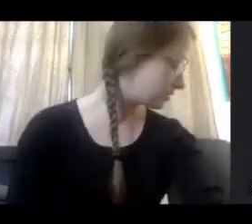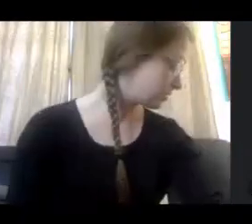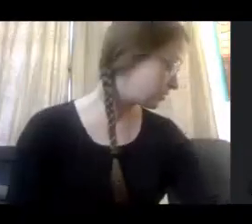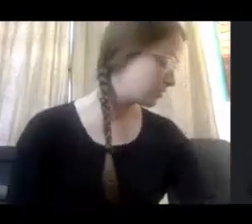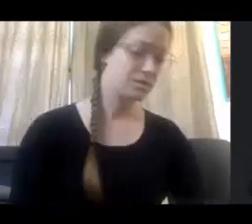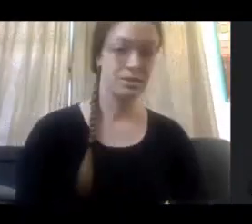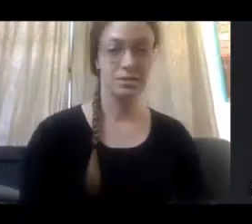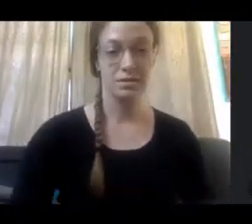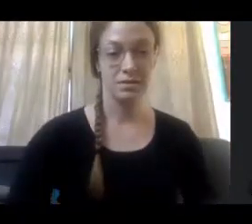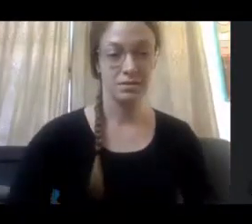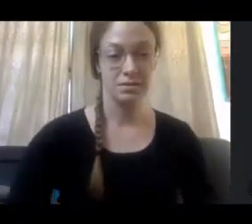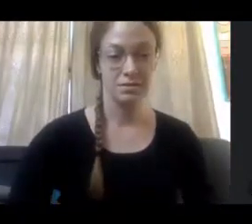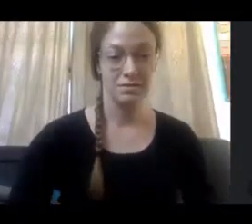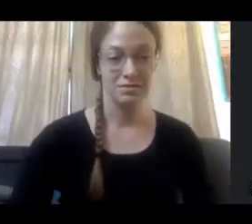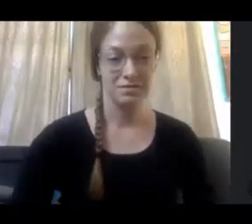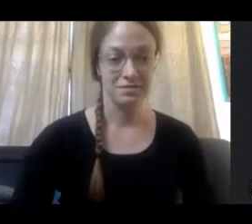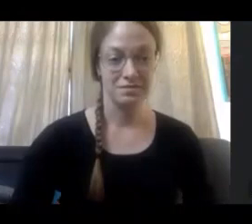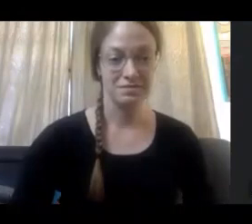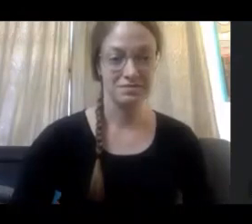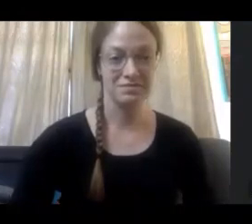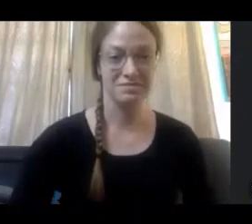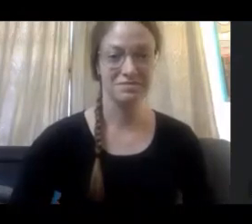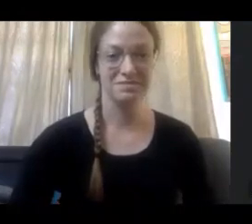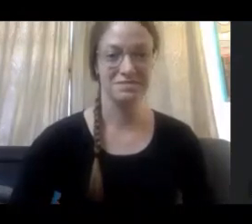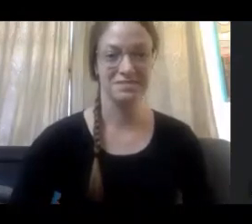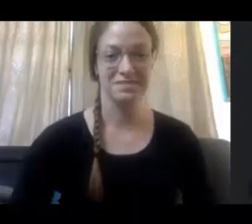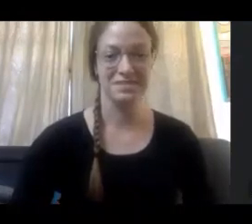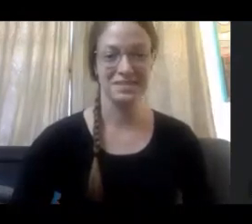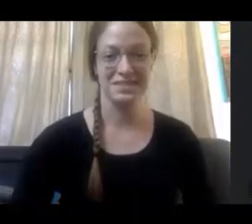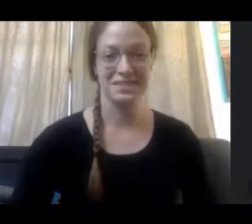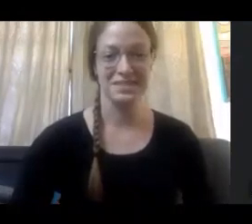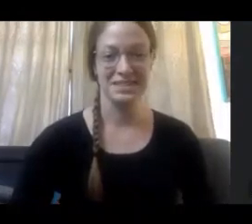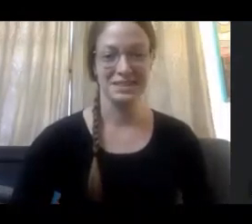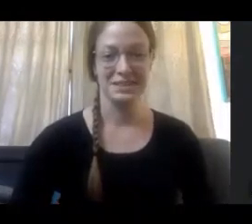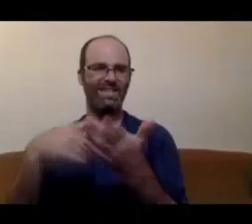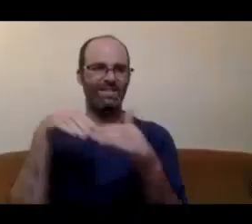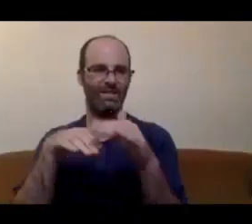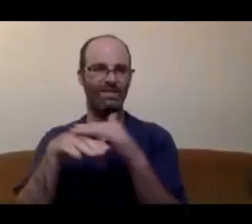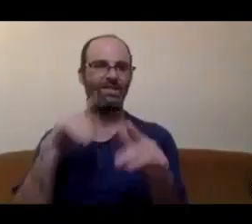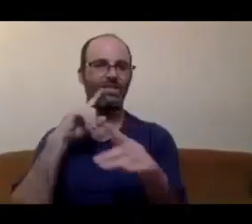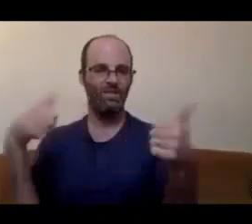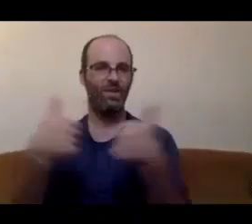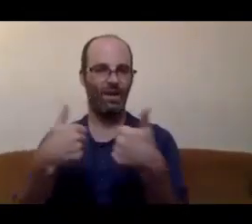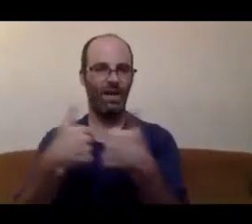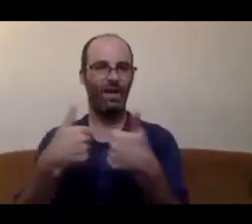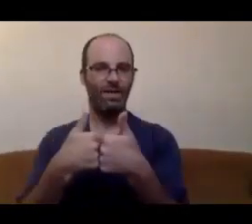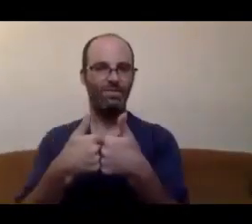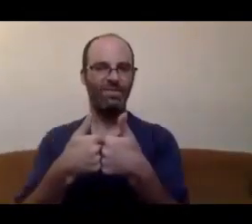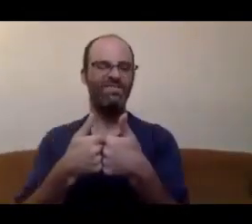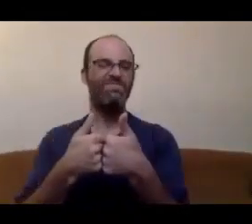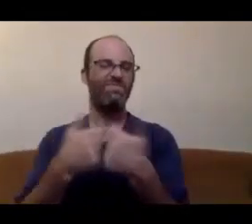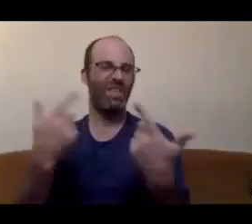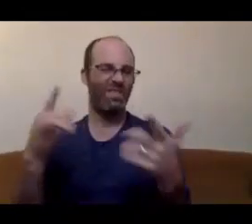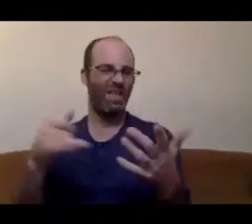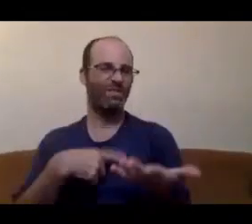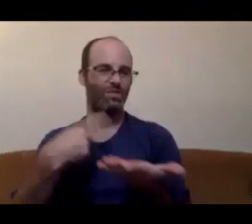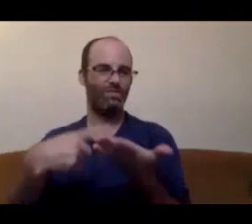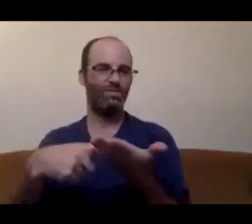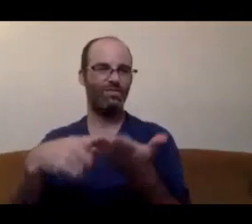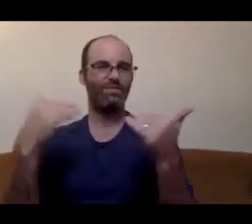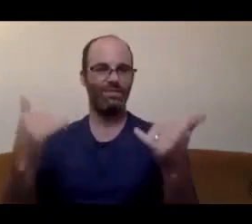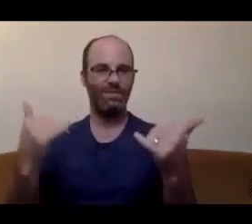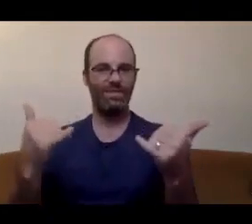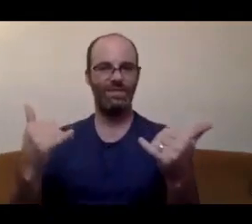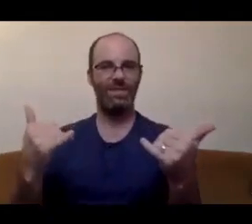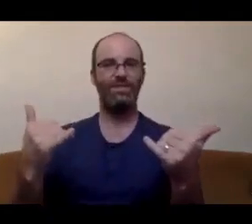when we're designing games, and that's exactly what we're going to talk about today. I'm not the best person to introduce these fine folks, though, so